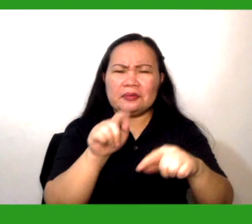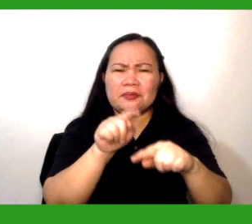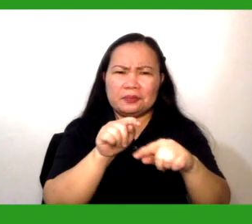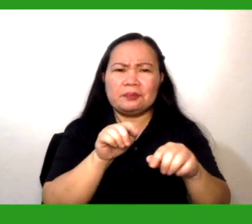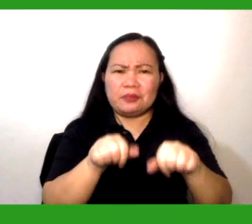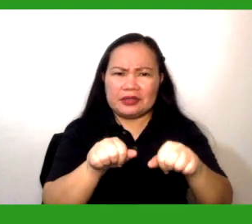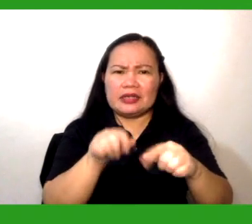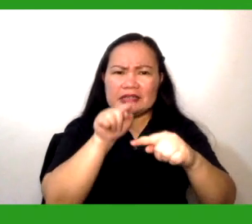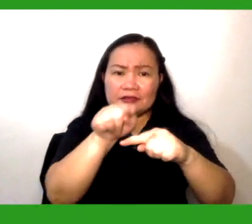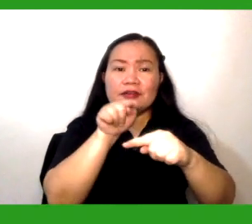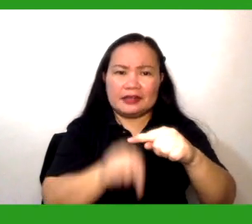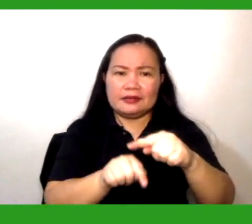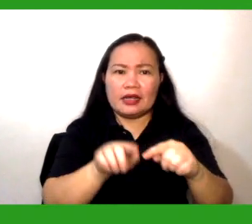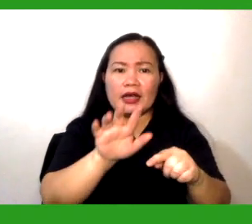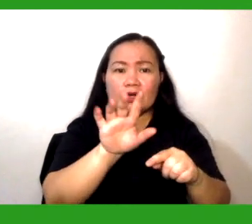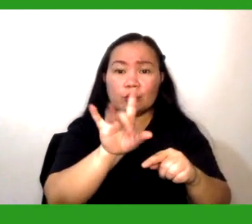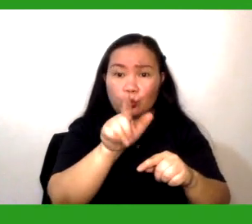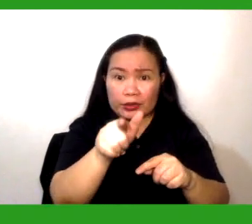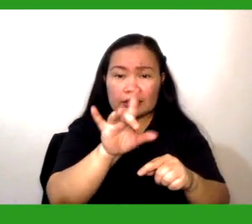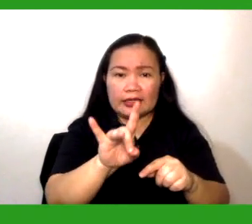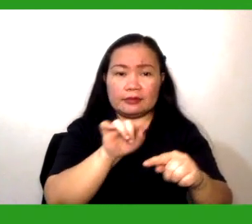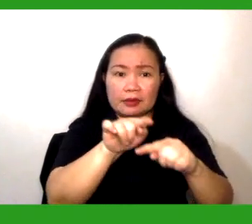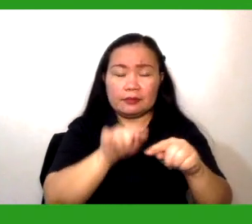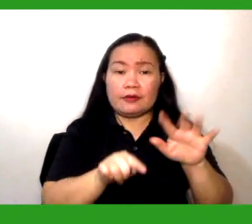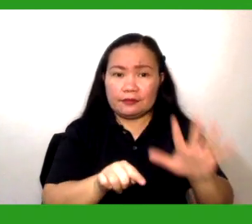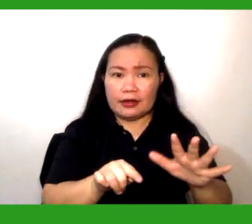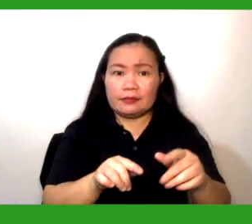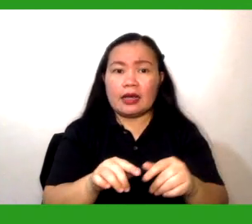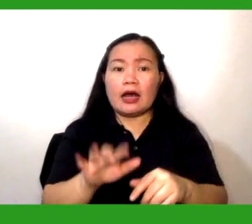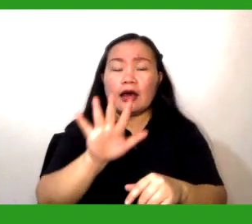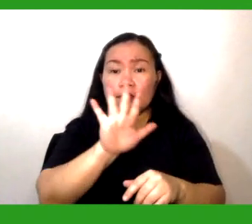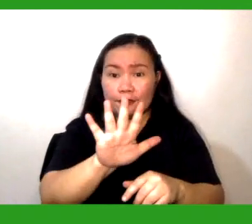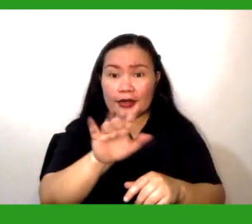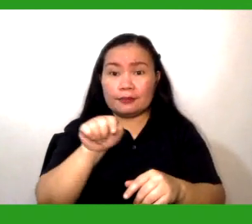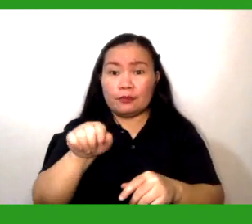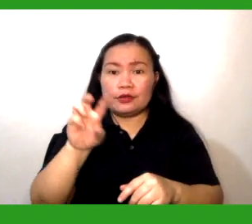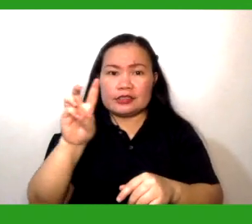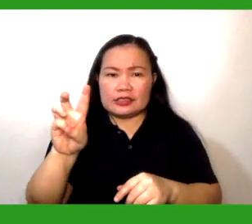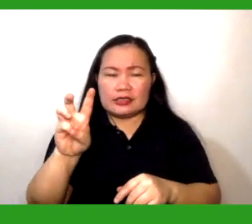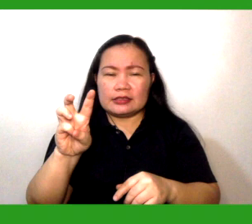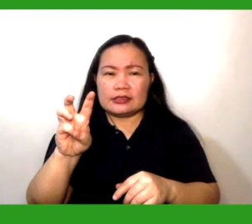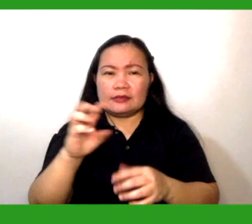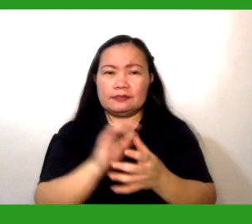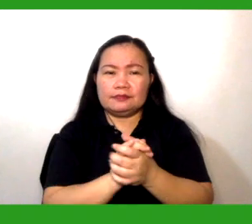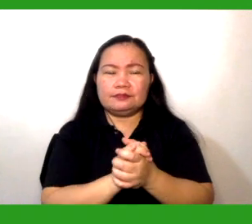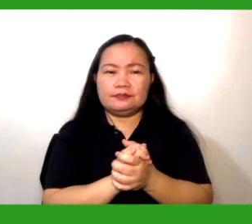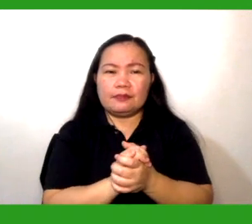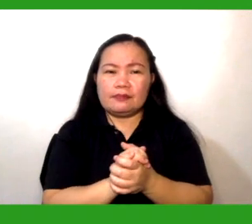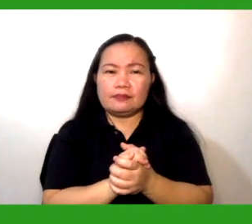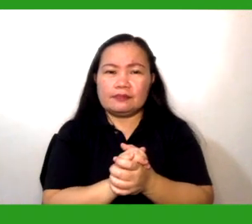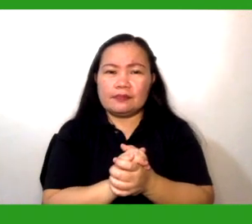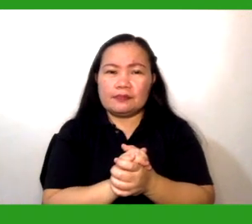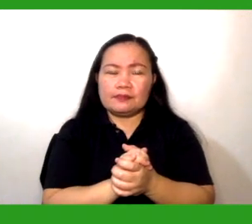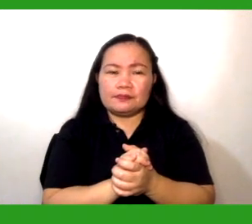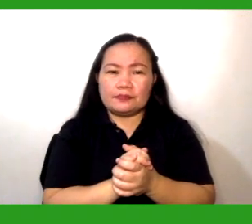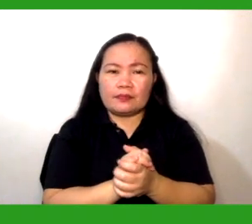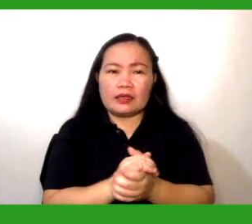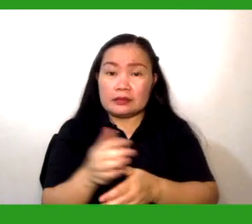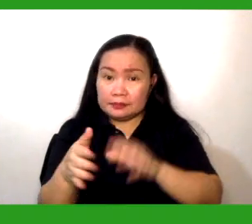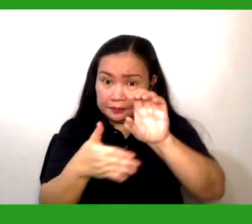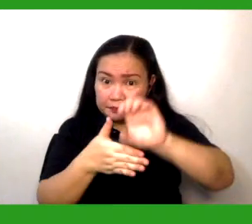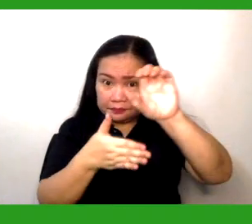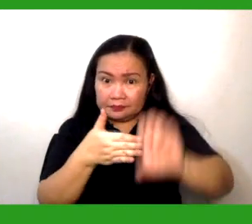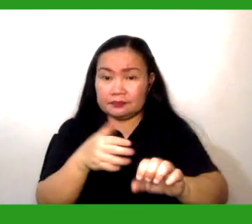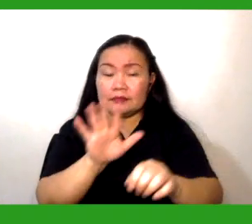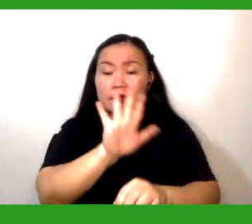actually 5.6. Okay? So, 5.6. Ang mahirap mag-divide is yung kapag repeating siya. But since